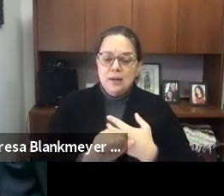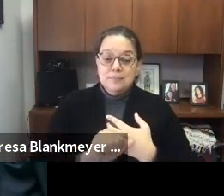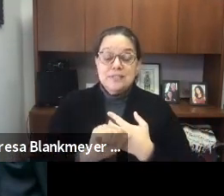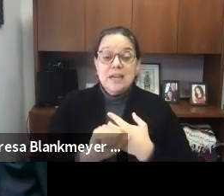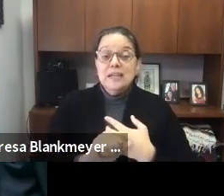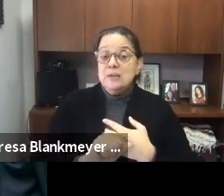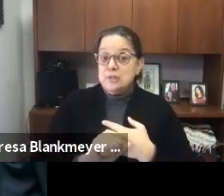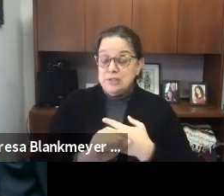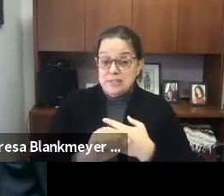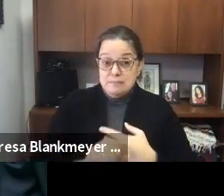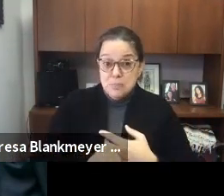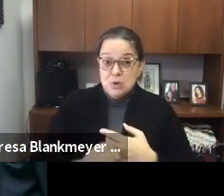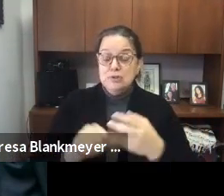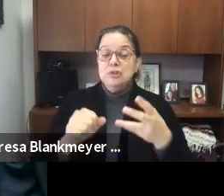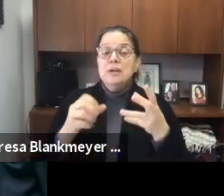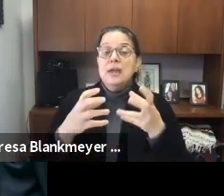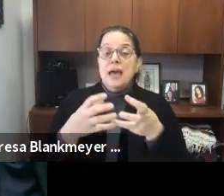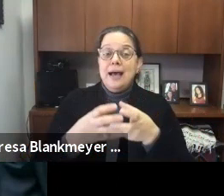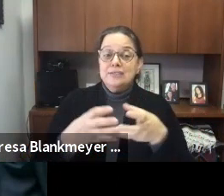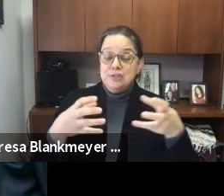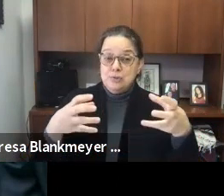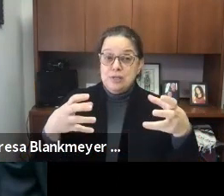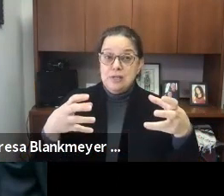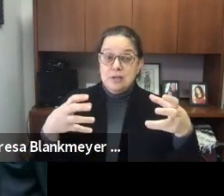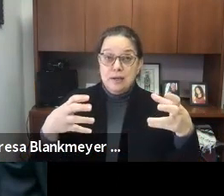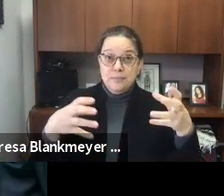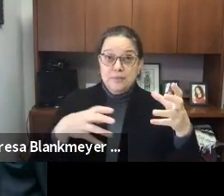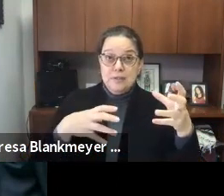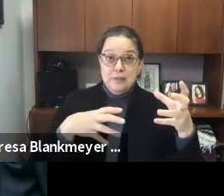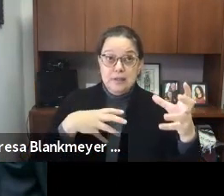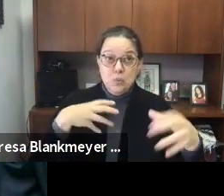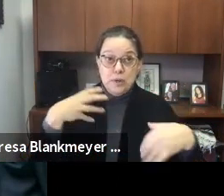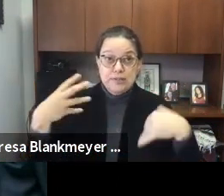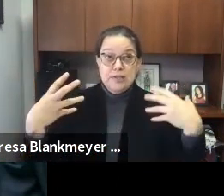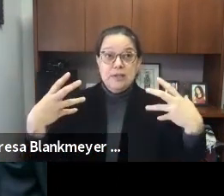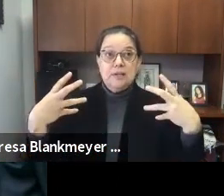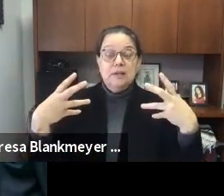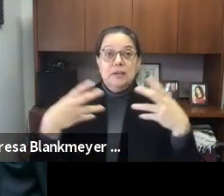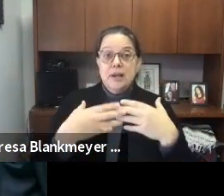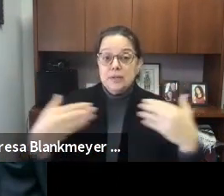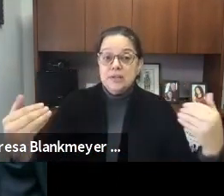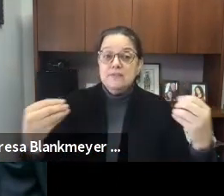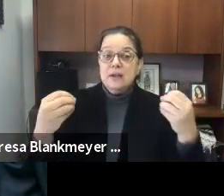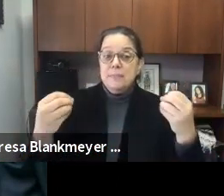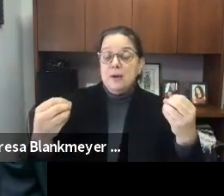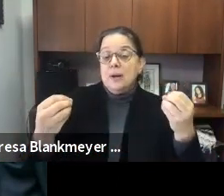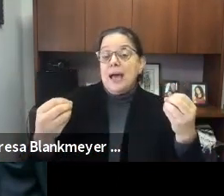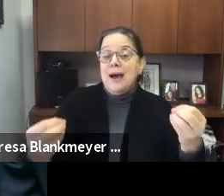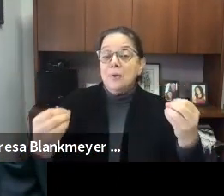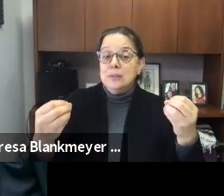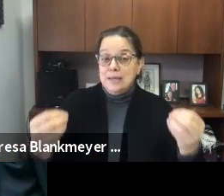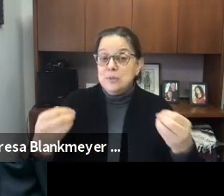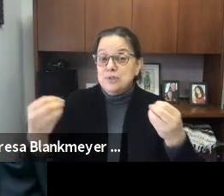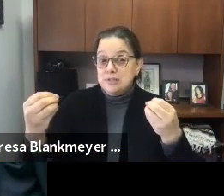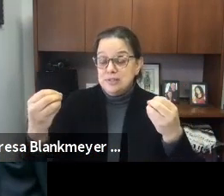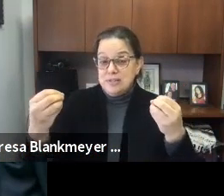how sign languages emerge, add to the linguistic narrative about